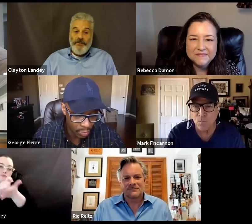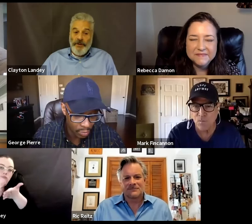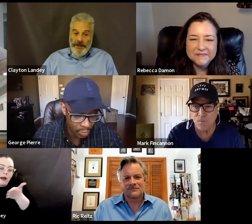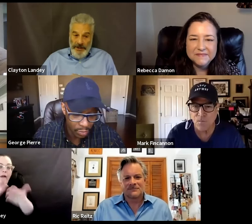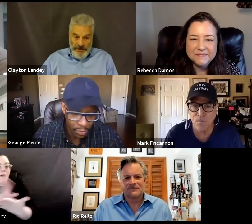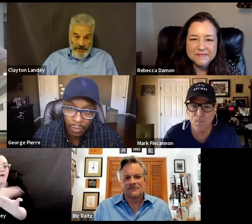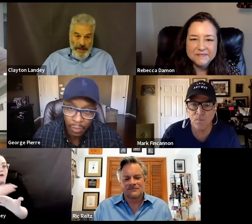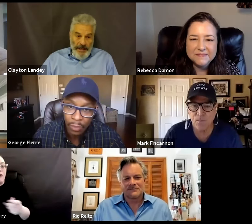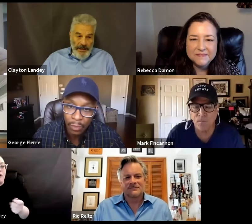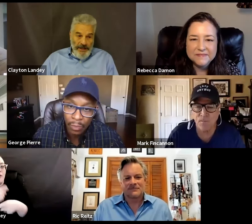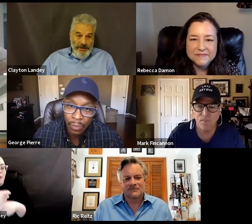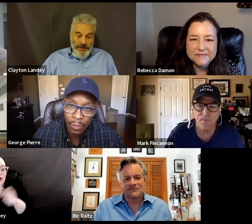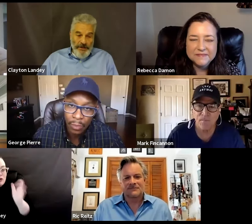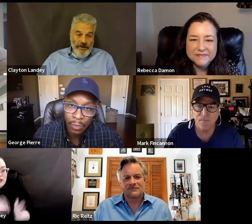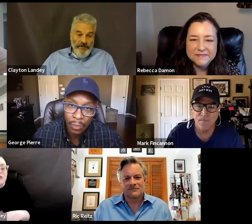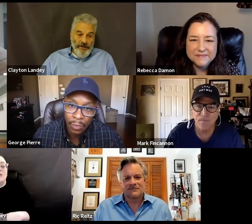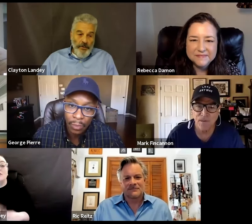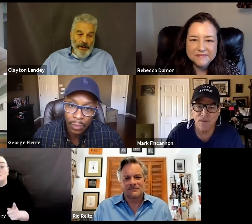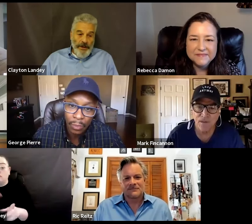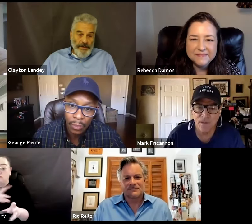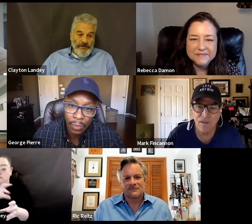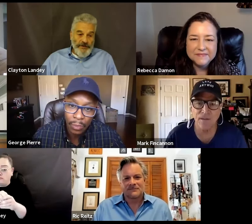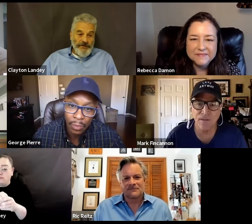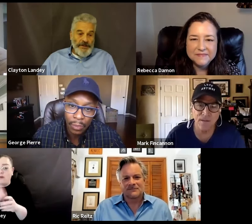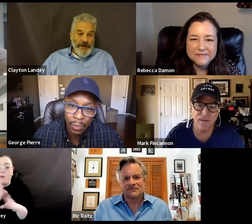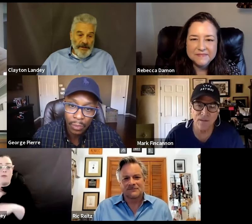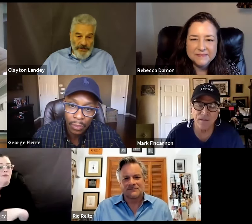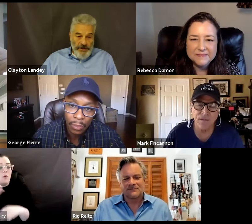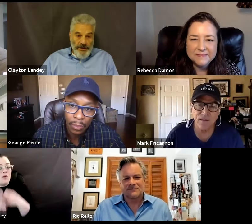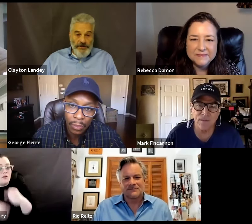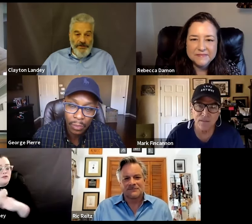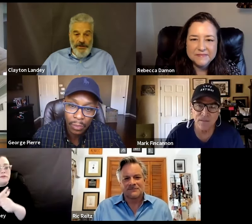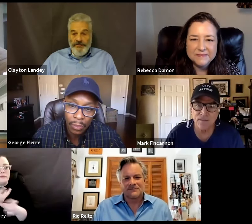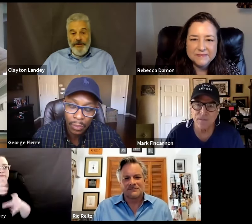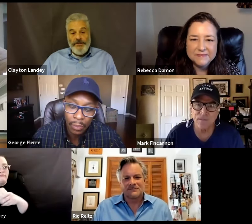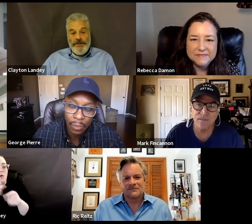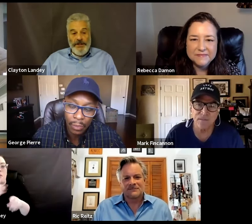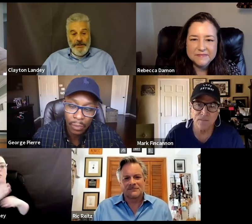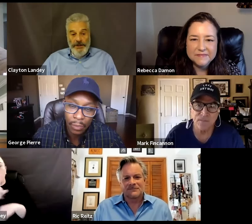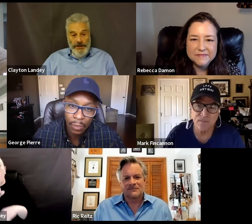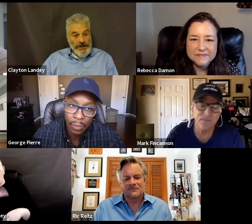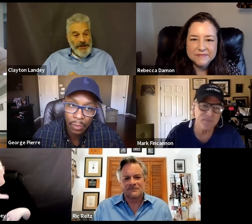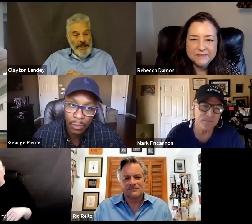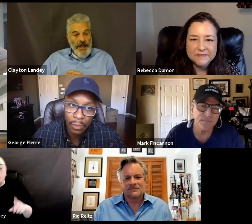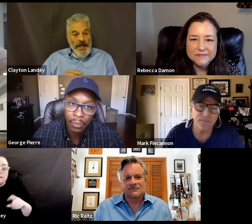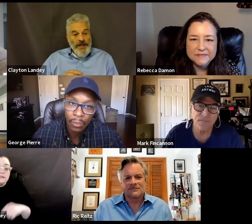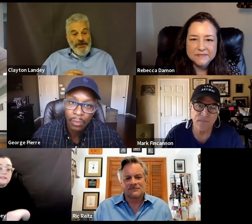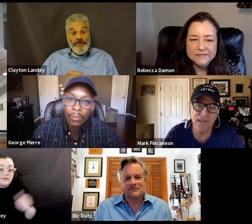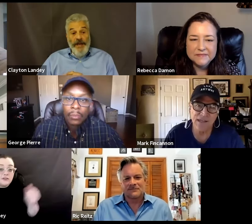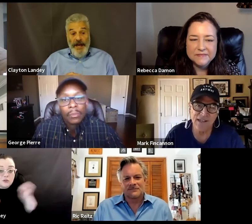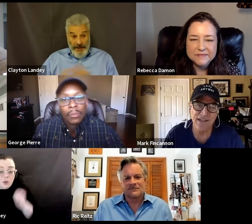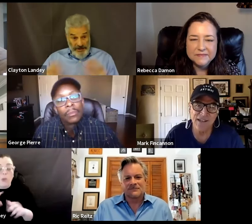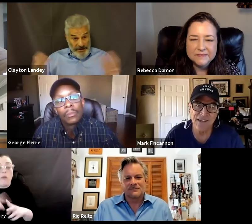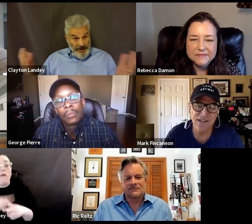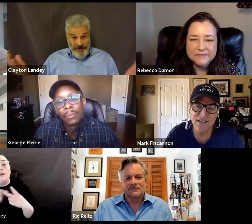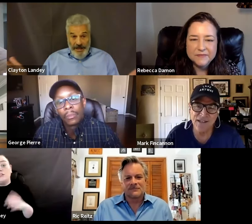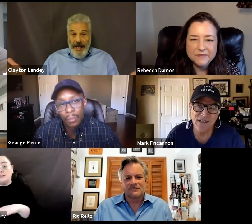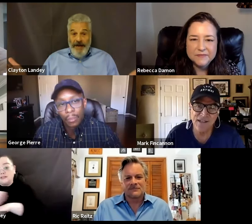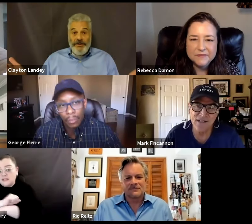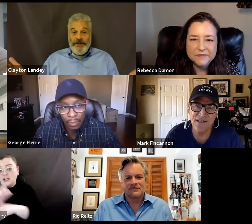over 40 years. He's appeared in over 150 television shows, feature films, stage productions, served